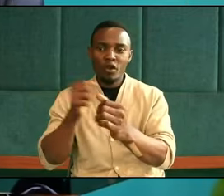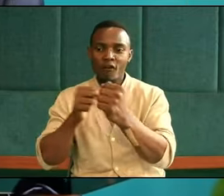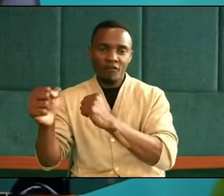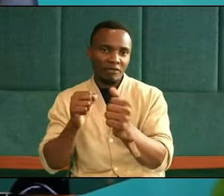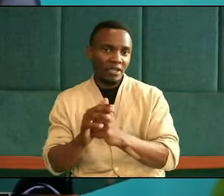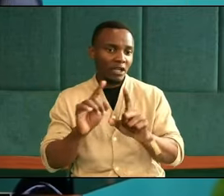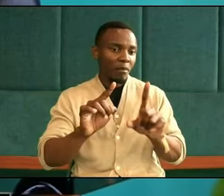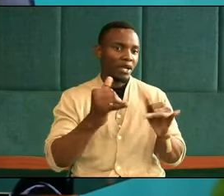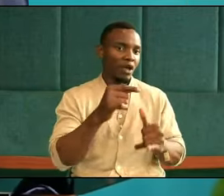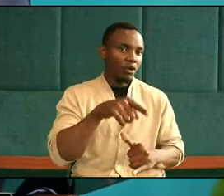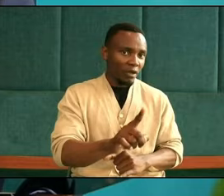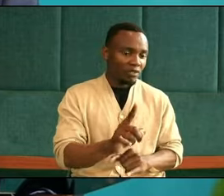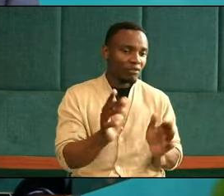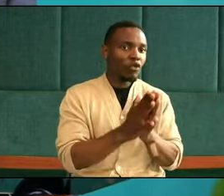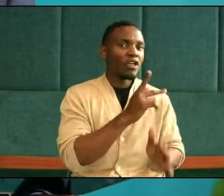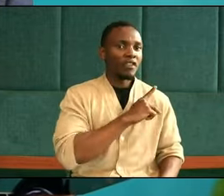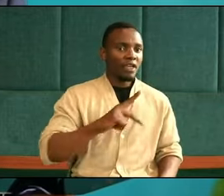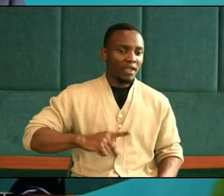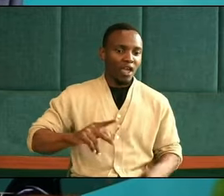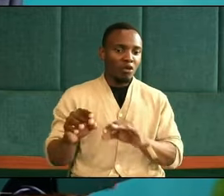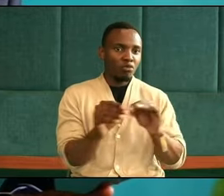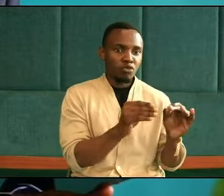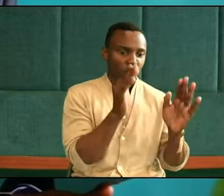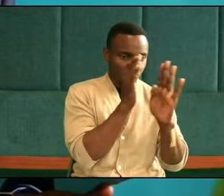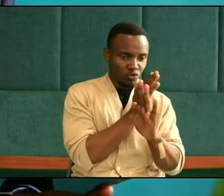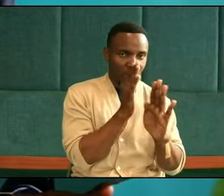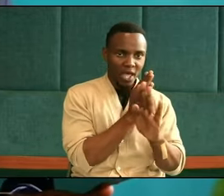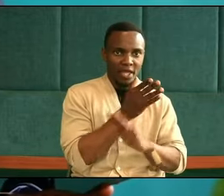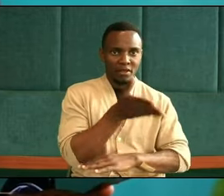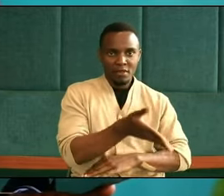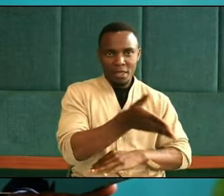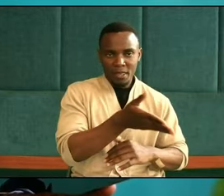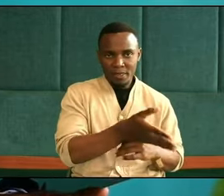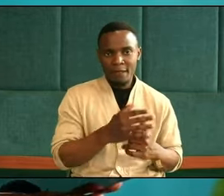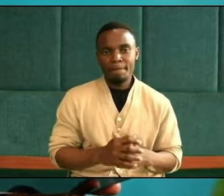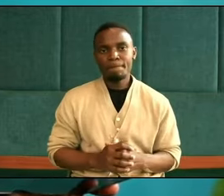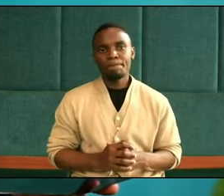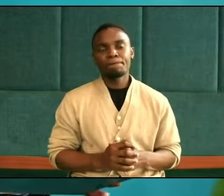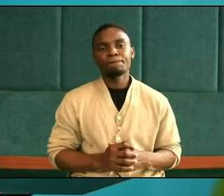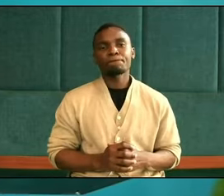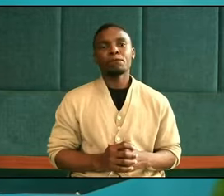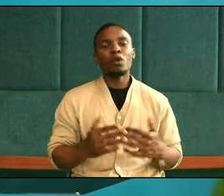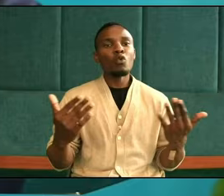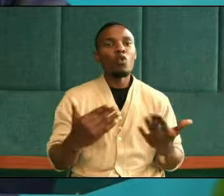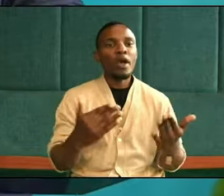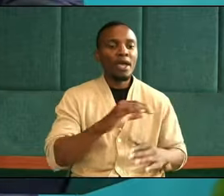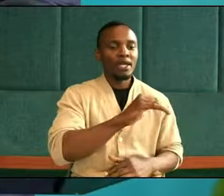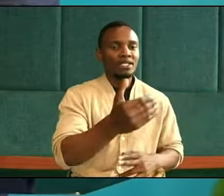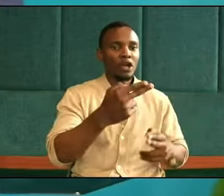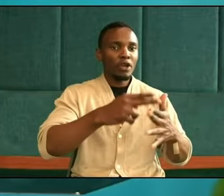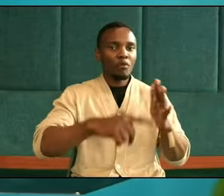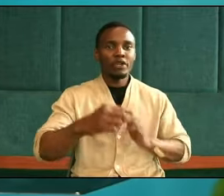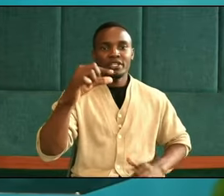hiding down there with King Saul, further down south in Gibeah. What